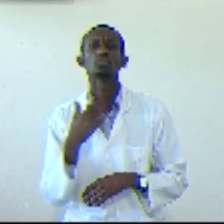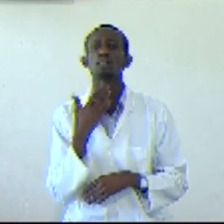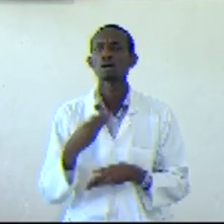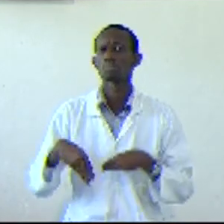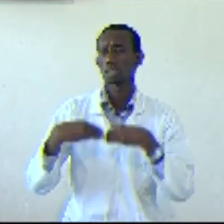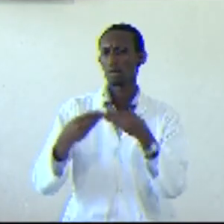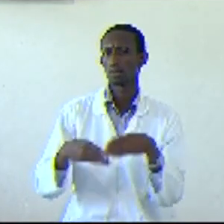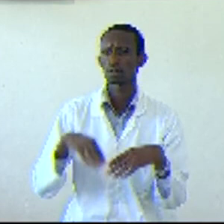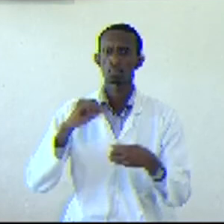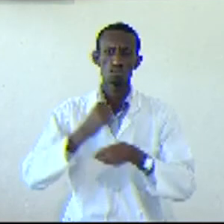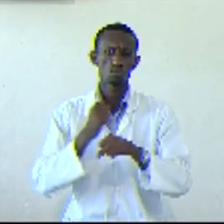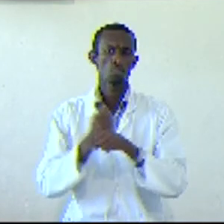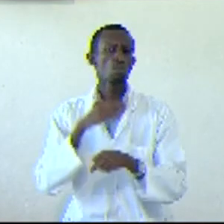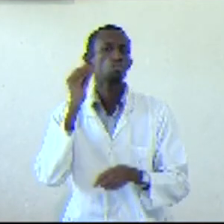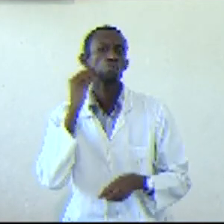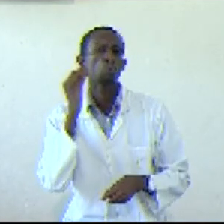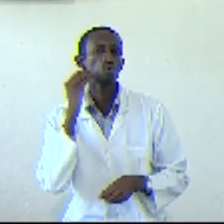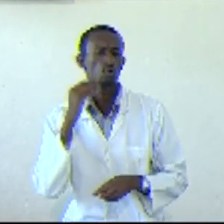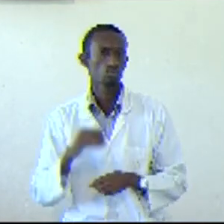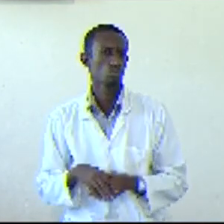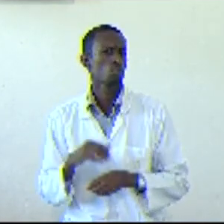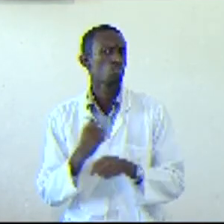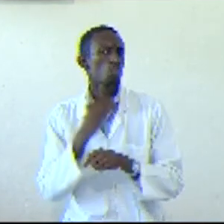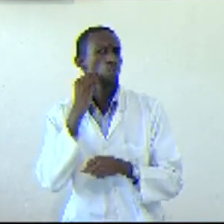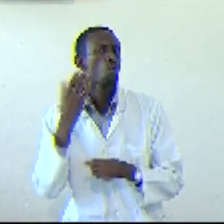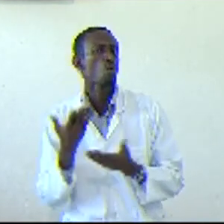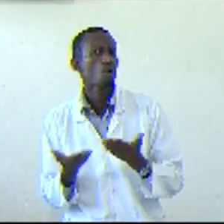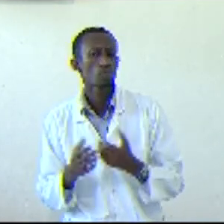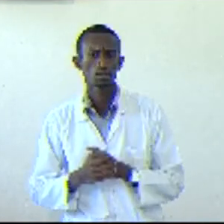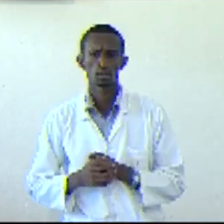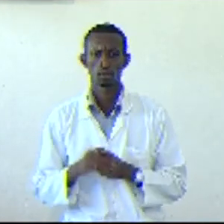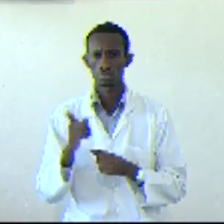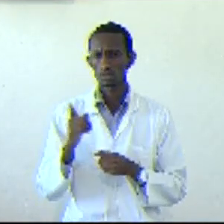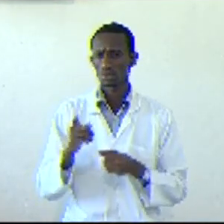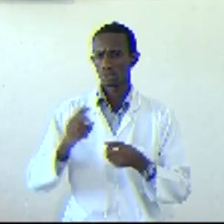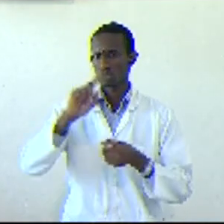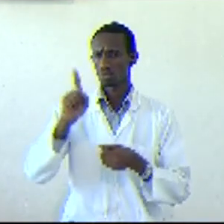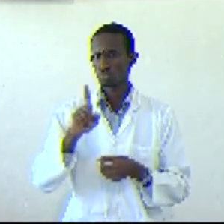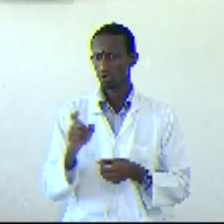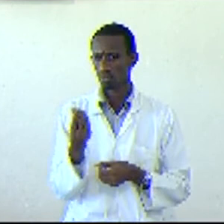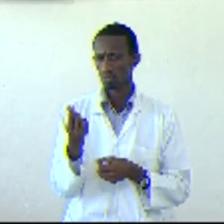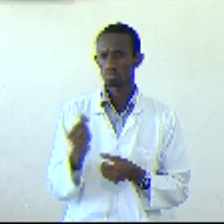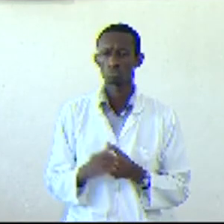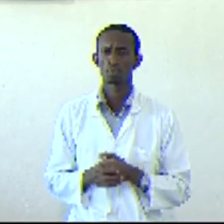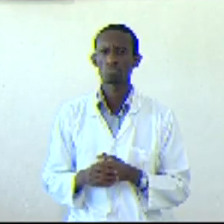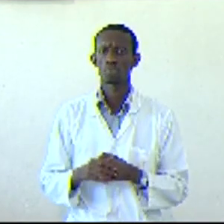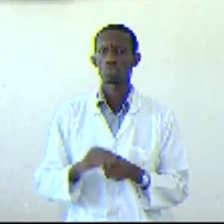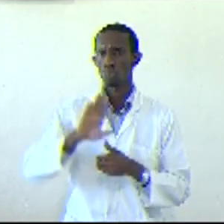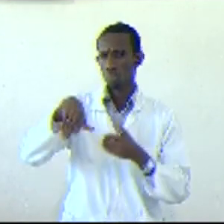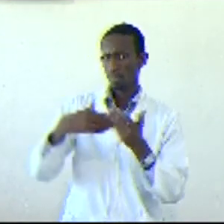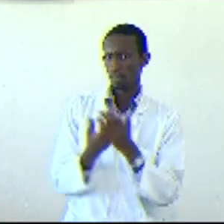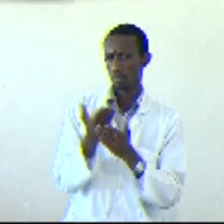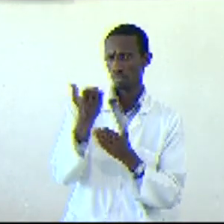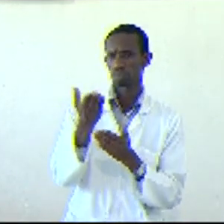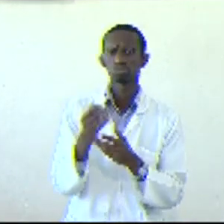a homework. So the homework that you have here, it is now composed by 3 questions. They are all related to what we